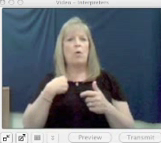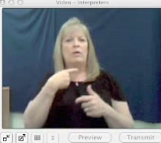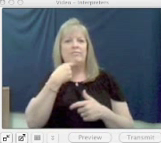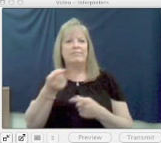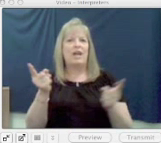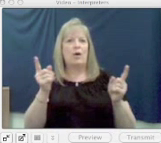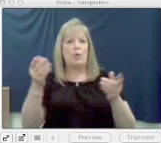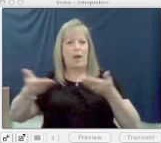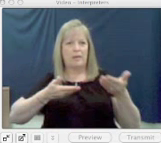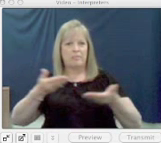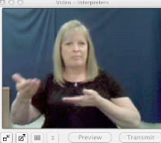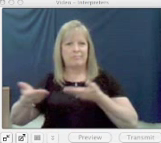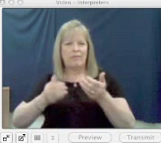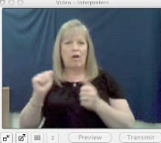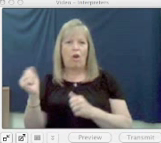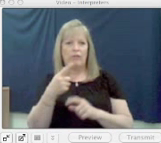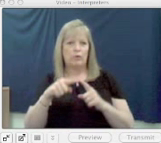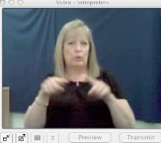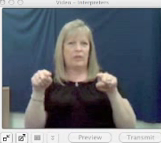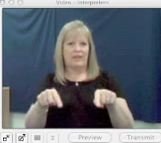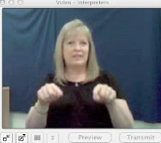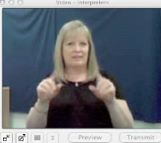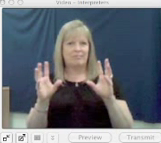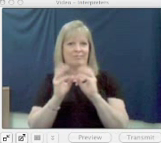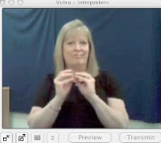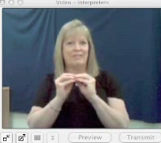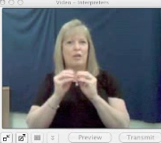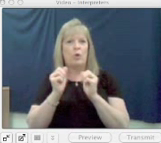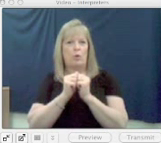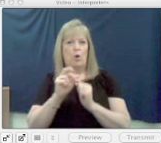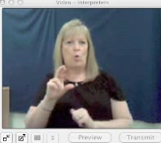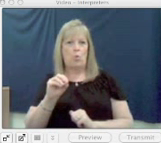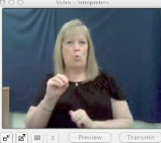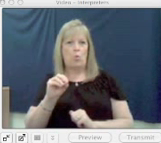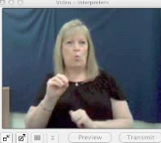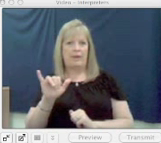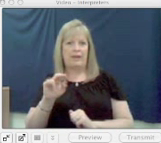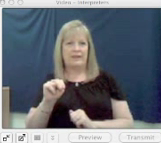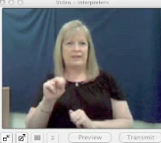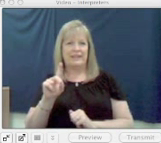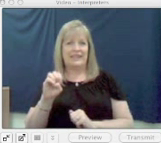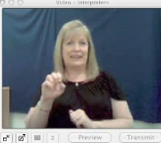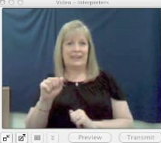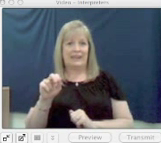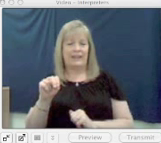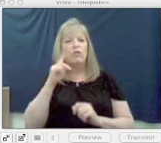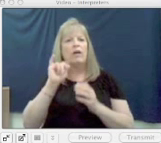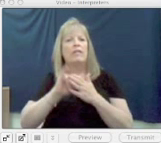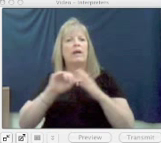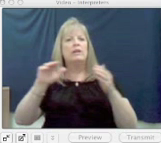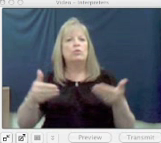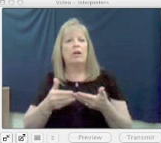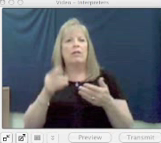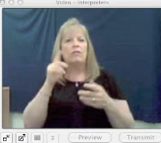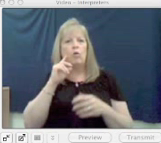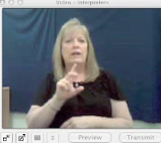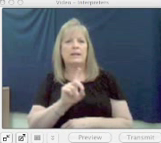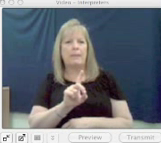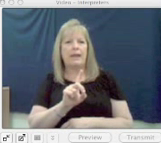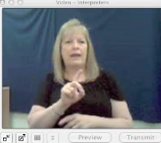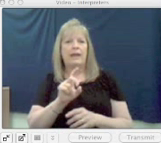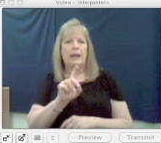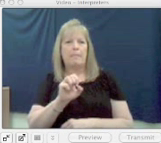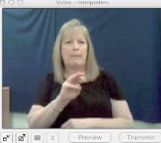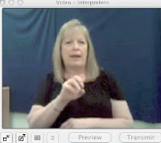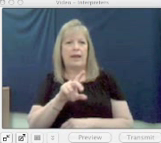everybody to the webinar by Robyn Dean. That's the Introduction for Demand Control Schema. And first off,